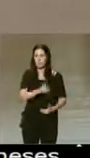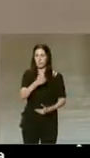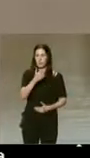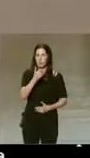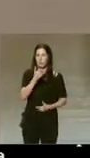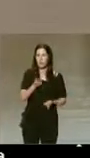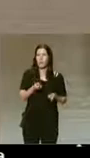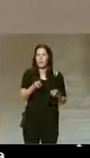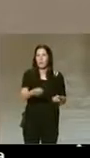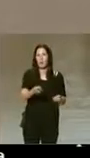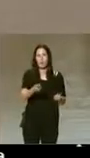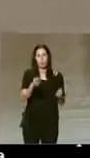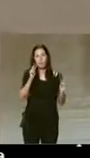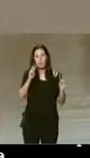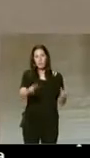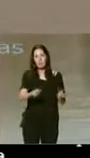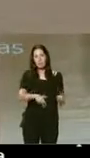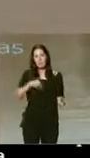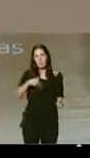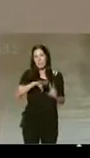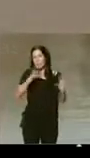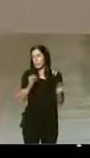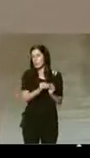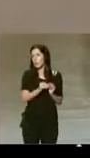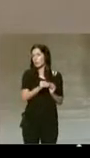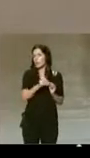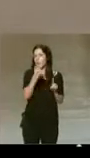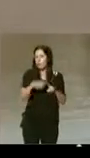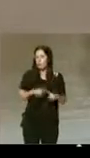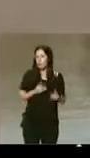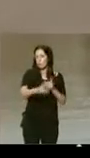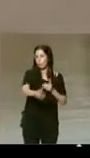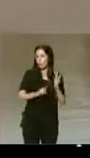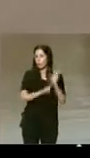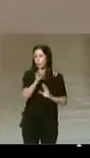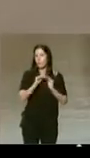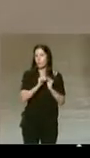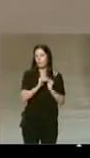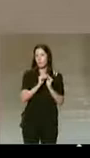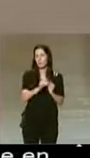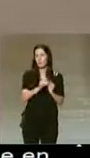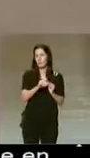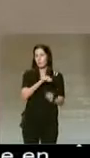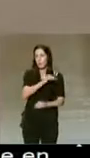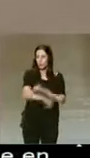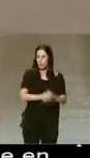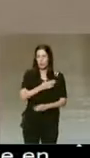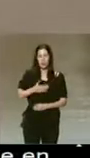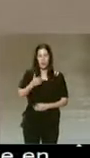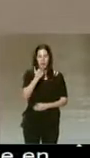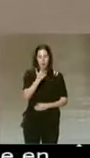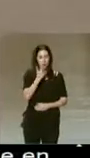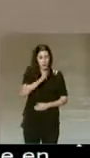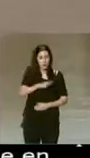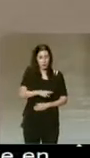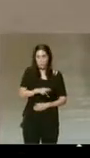was working, that was just giving a hint on what we wanted to develop, something that people